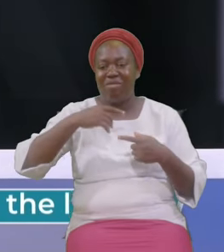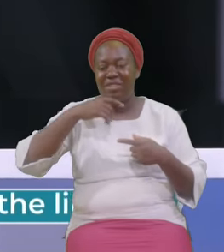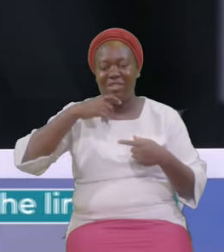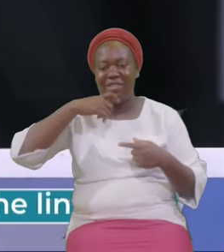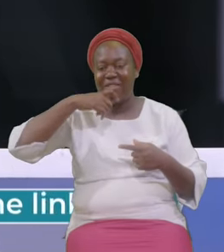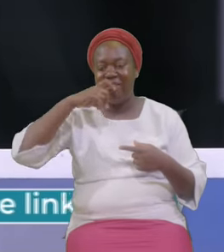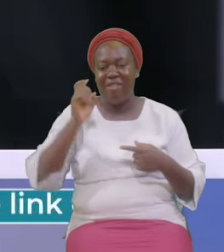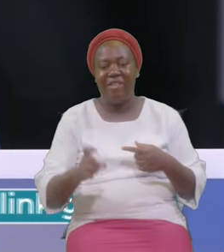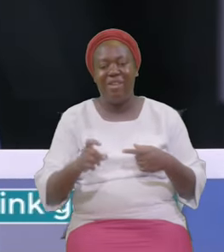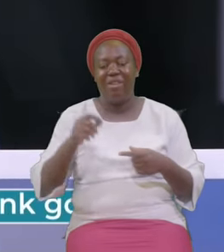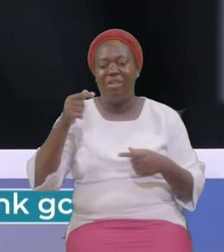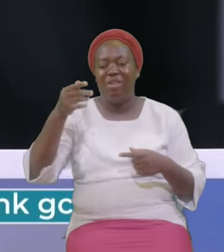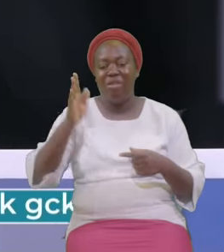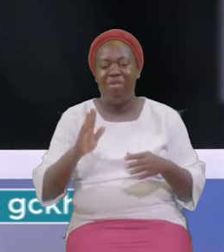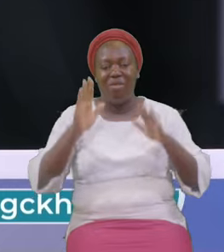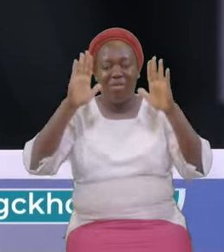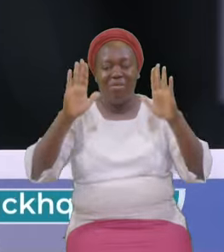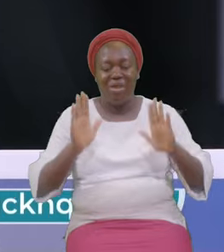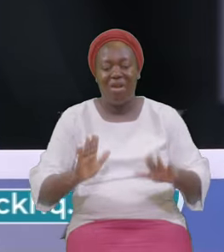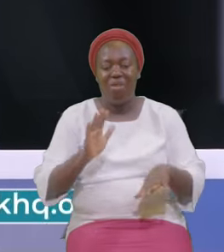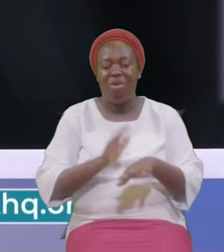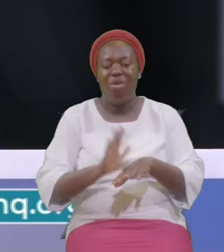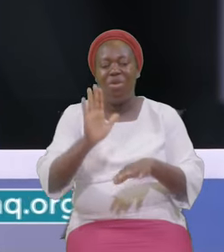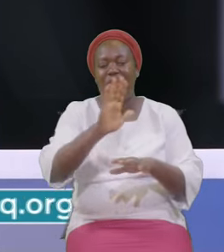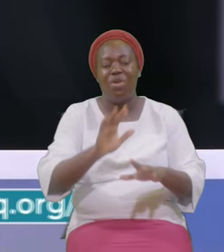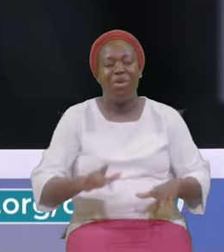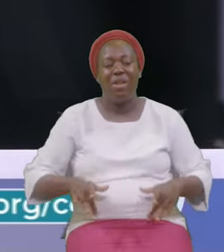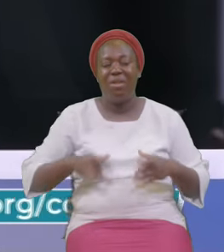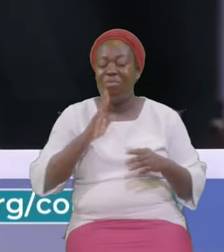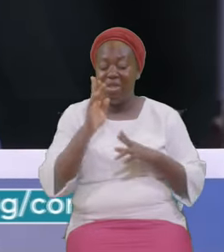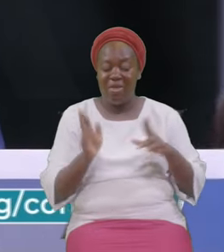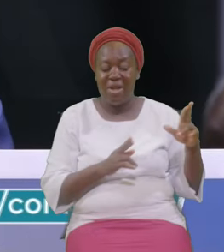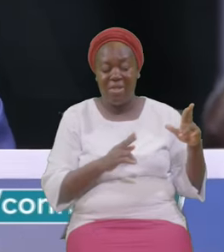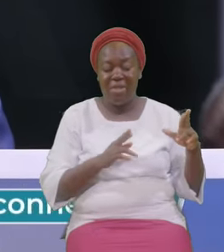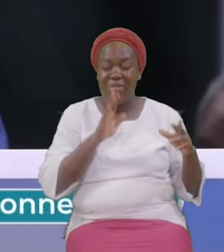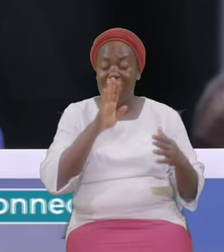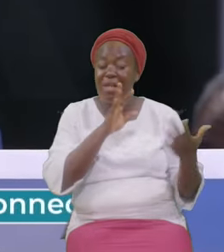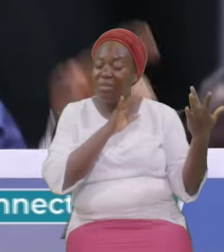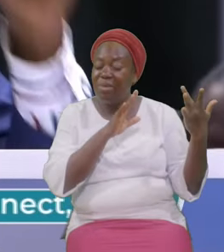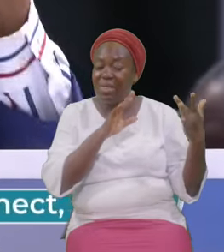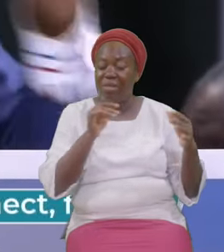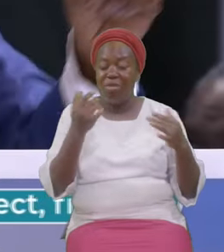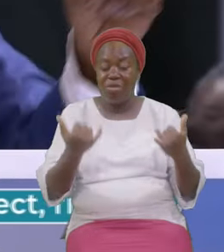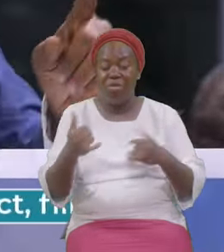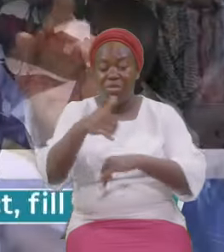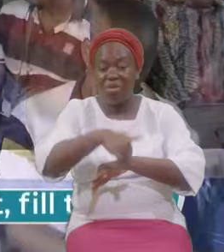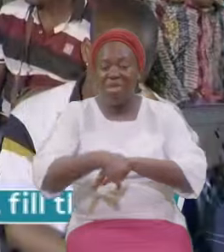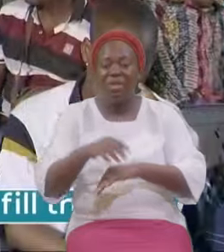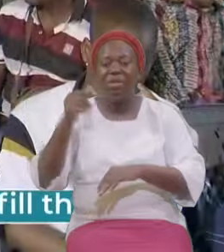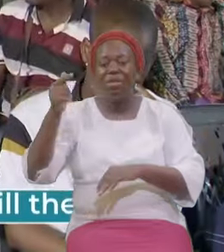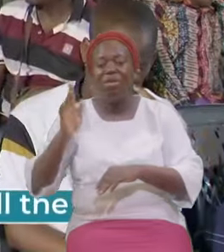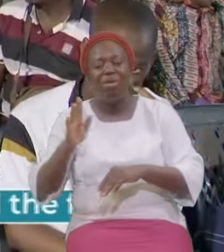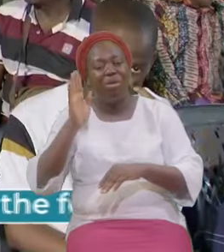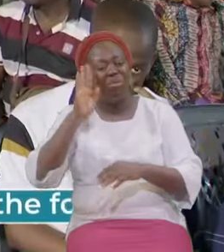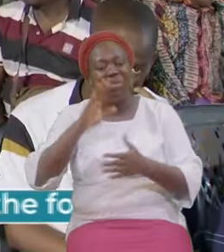life. So be ready, be expectant. And tonight, God will roll away that sickness. God will break